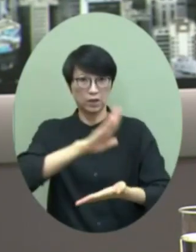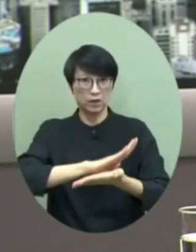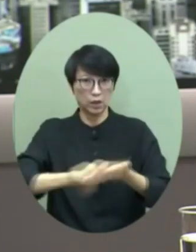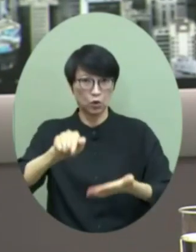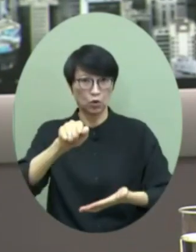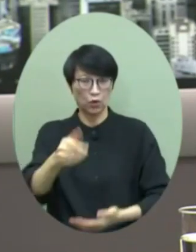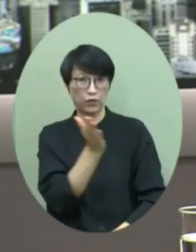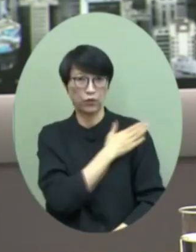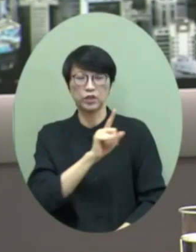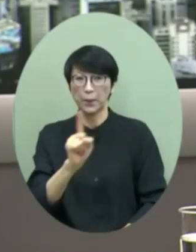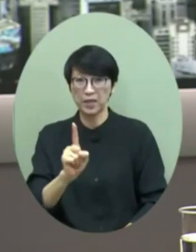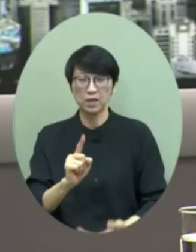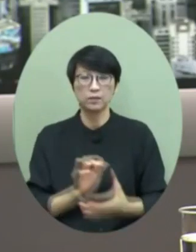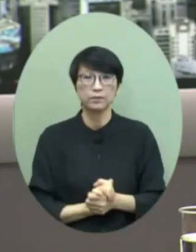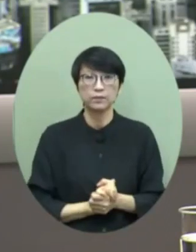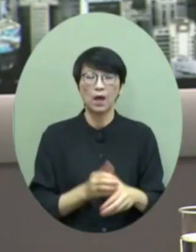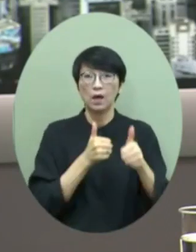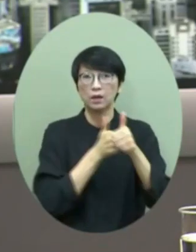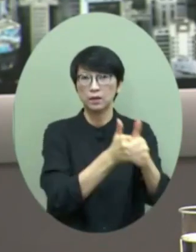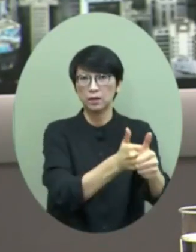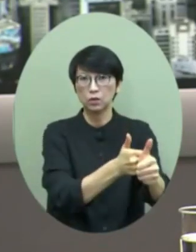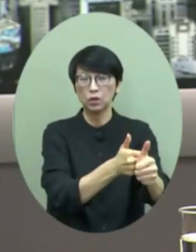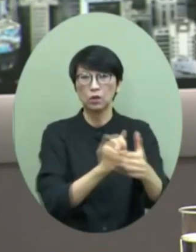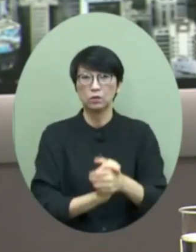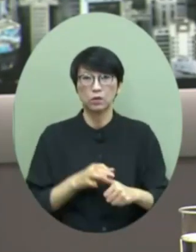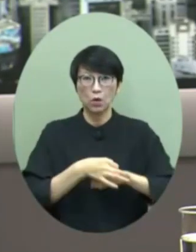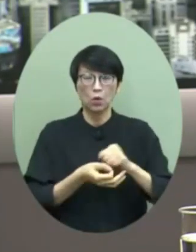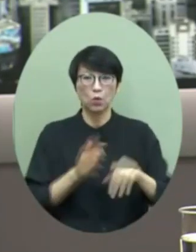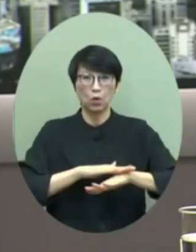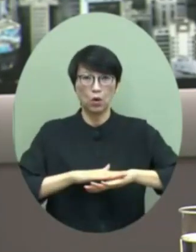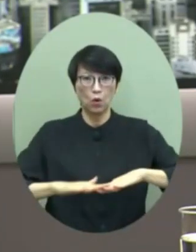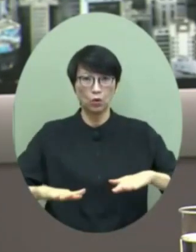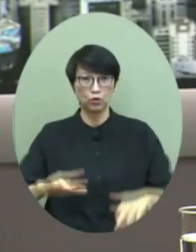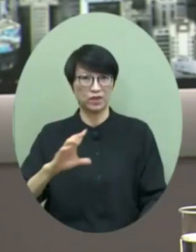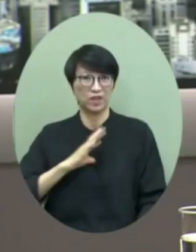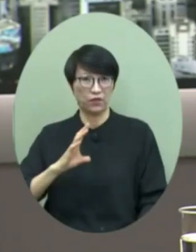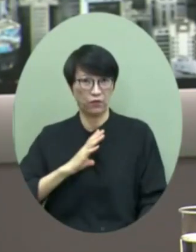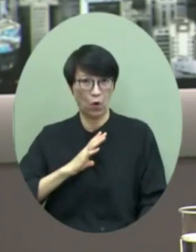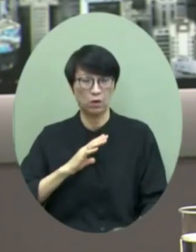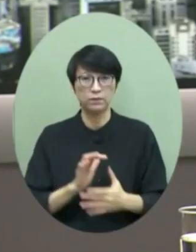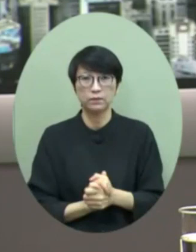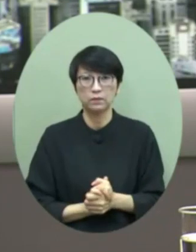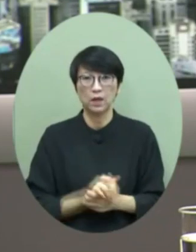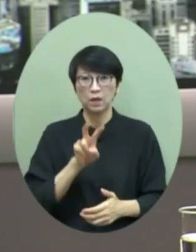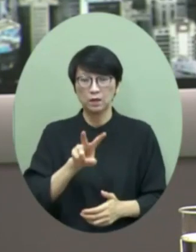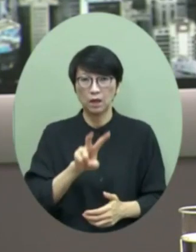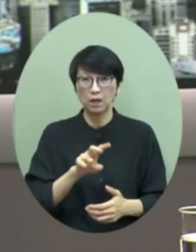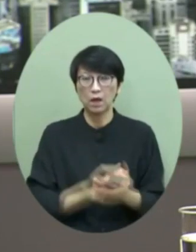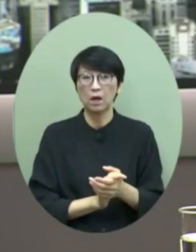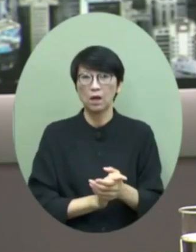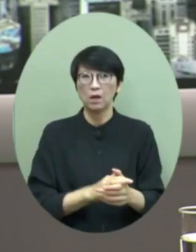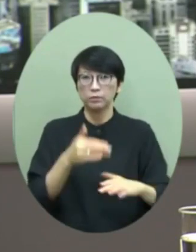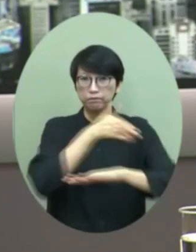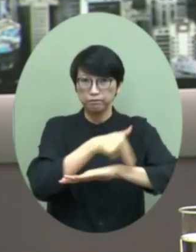security, its functions also spelled out clearly in the national security law. The office for safeguarding